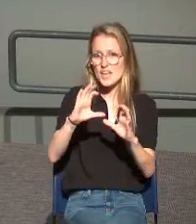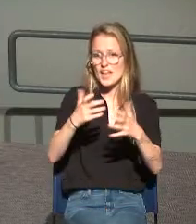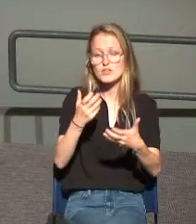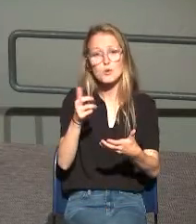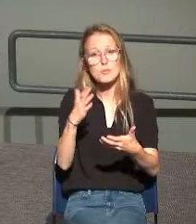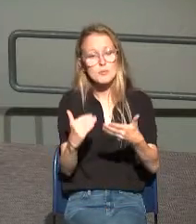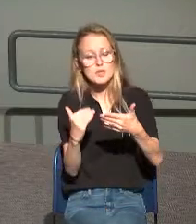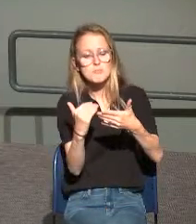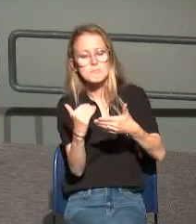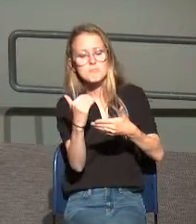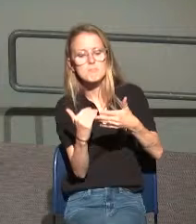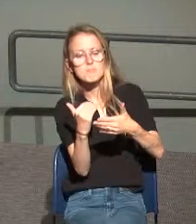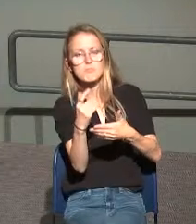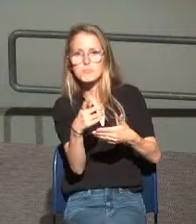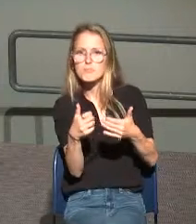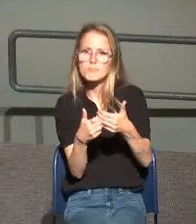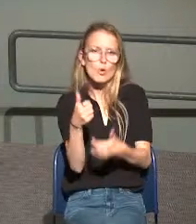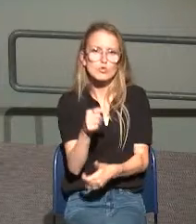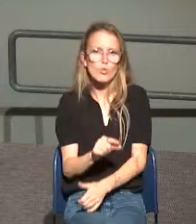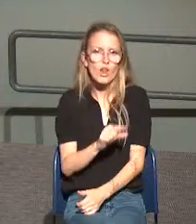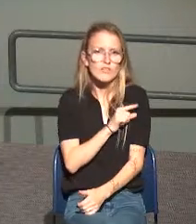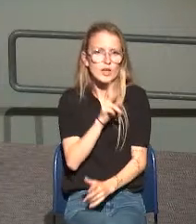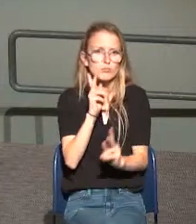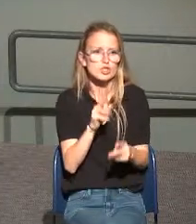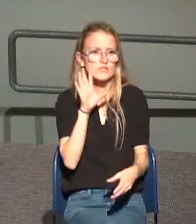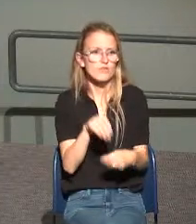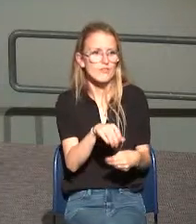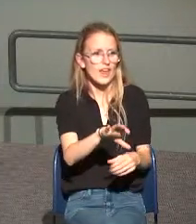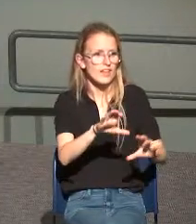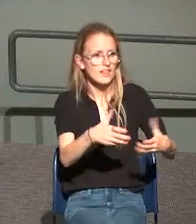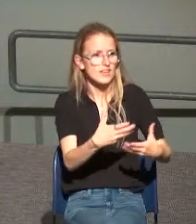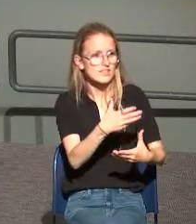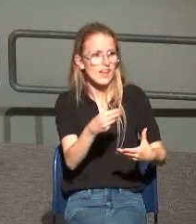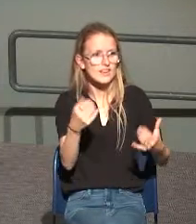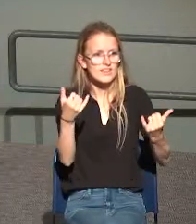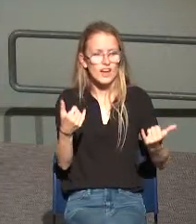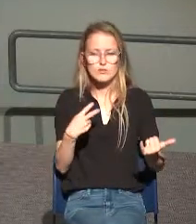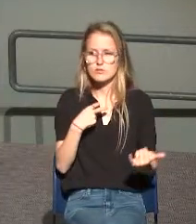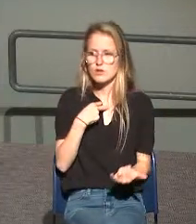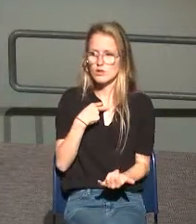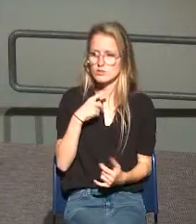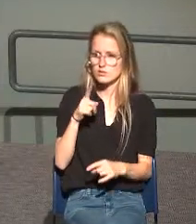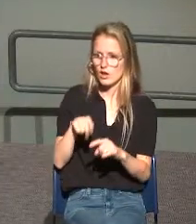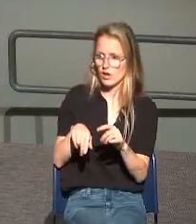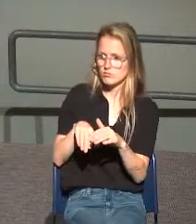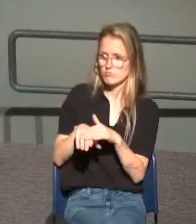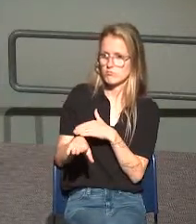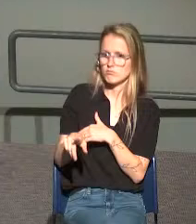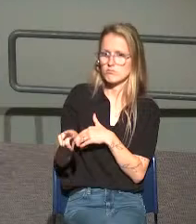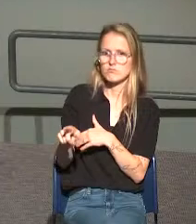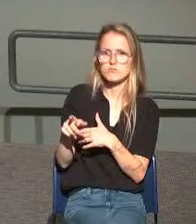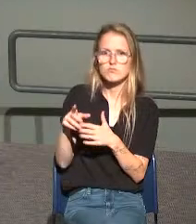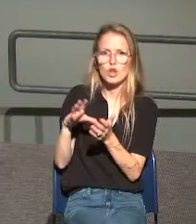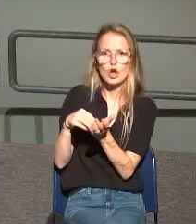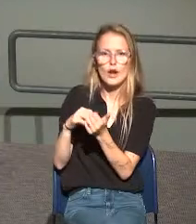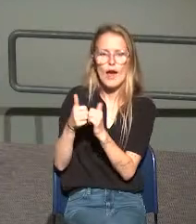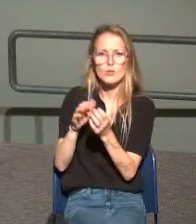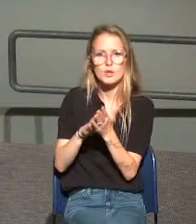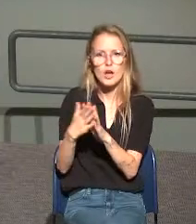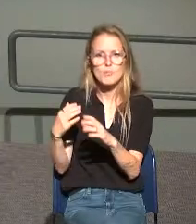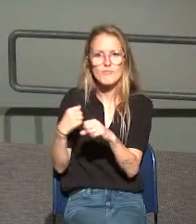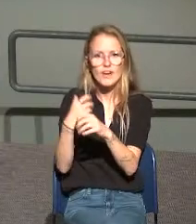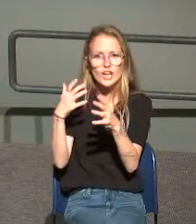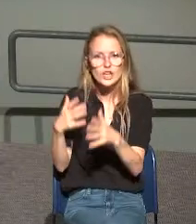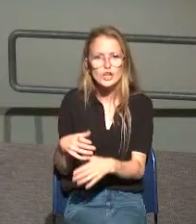class. She's one of the most qualified people in that class, and yet she's not allowed to go fly a fighter or a bomber. She's sent to fly